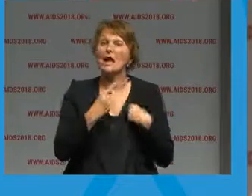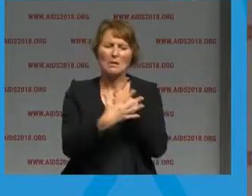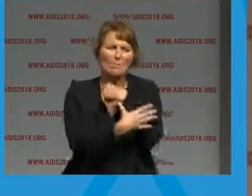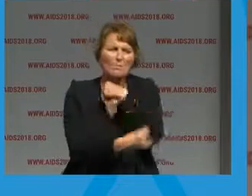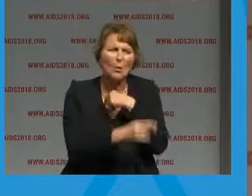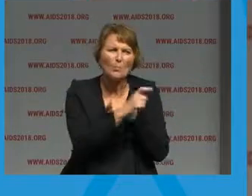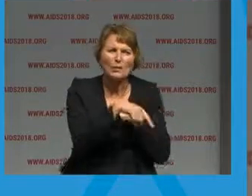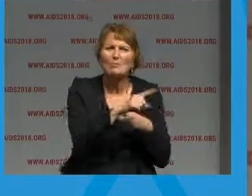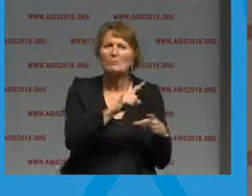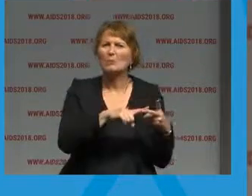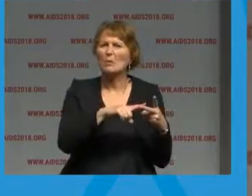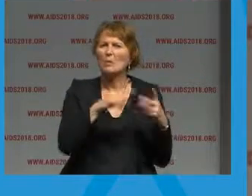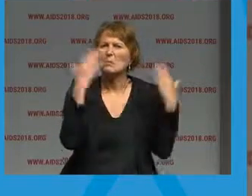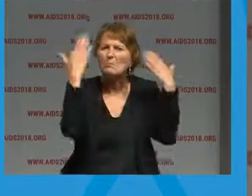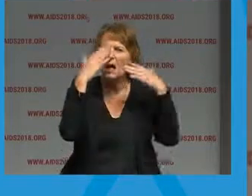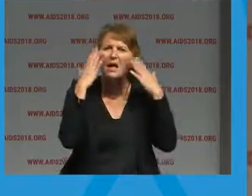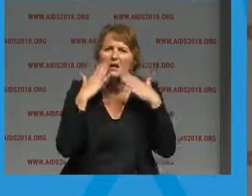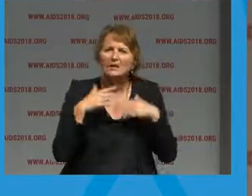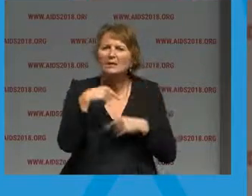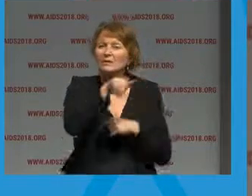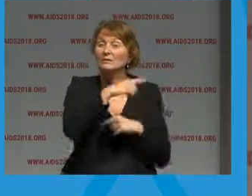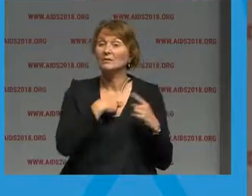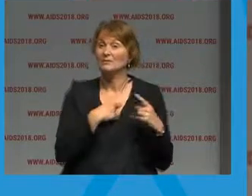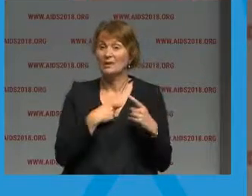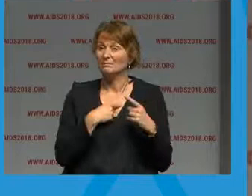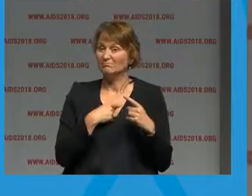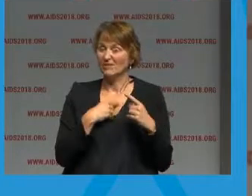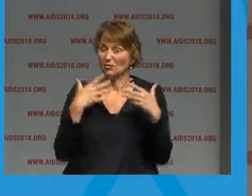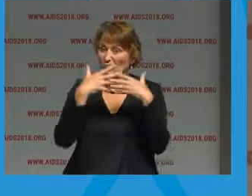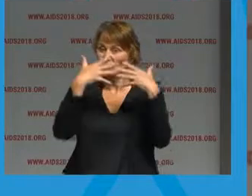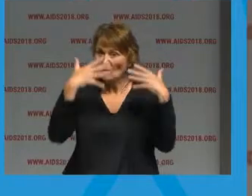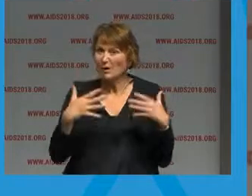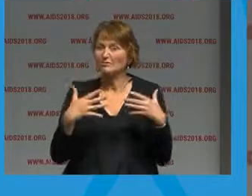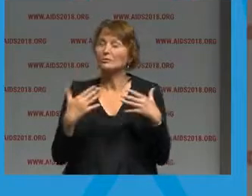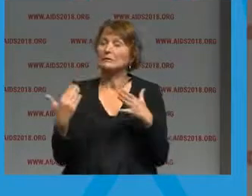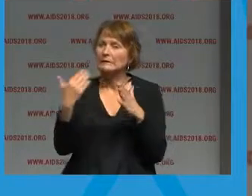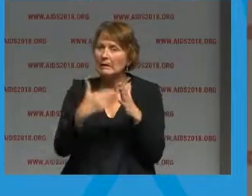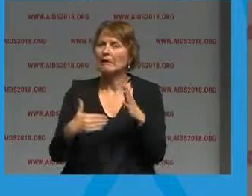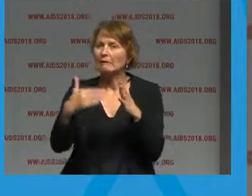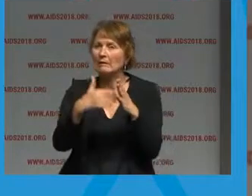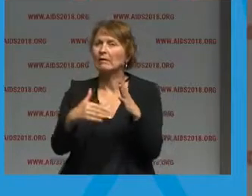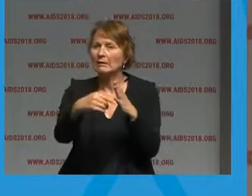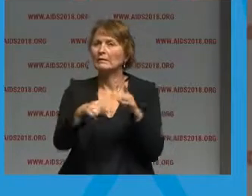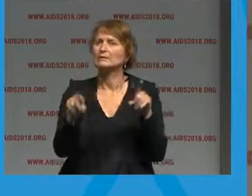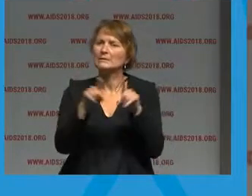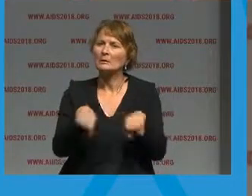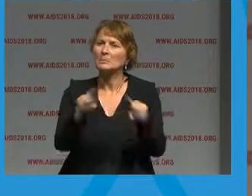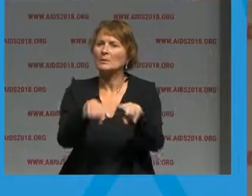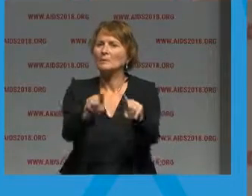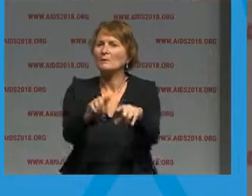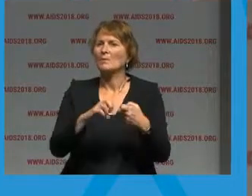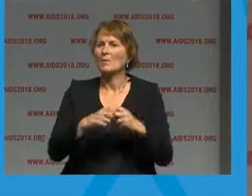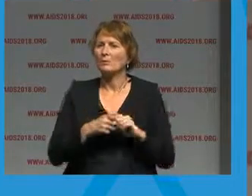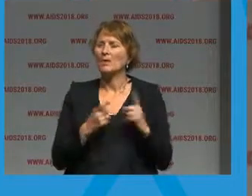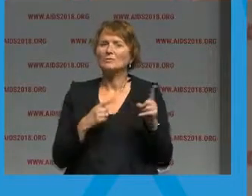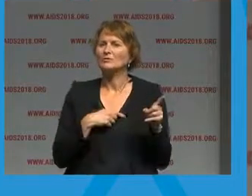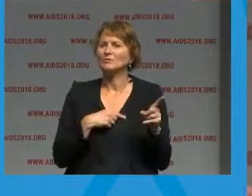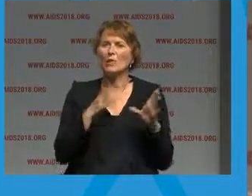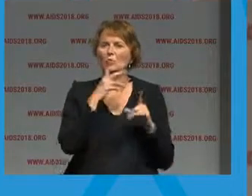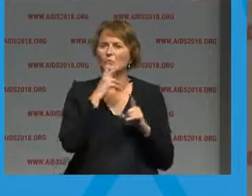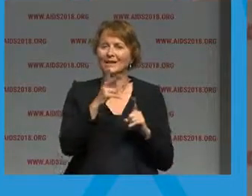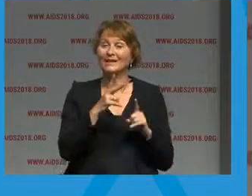most of all, back to structural problems, we're talking about a shifting